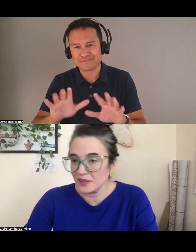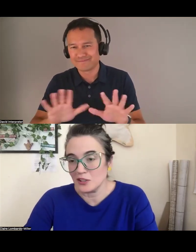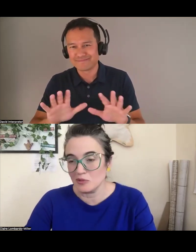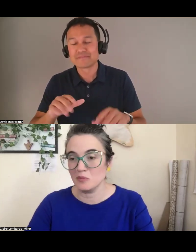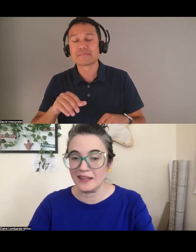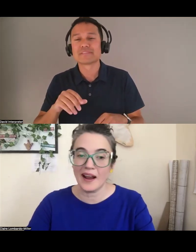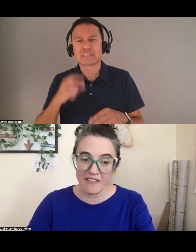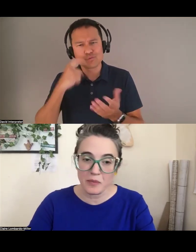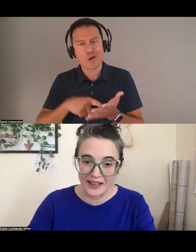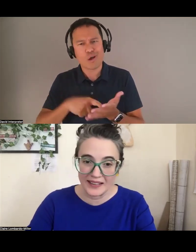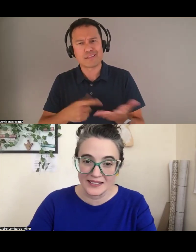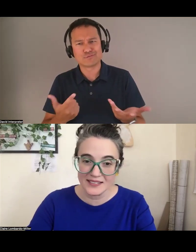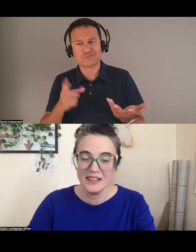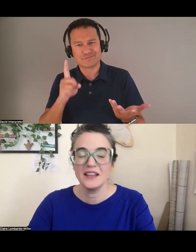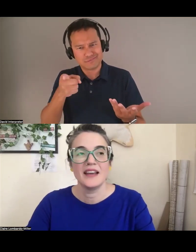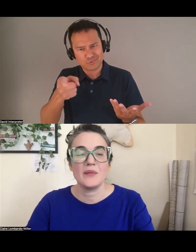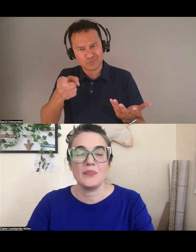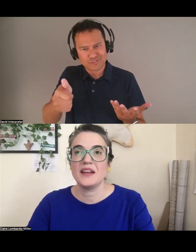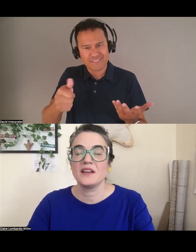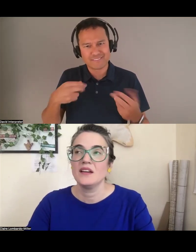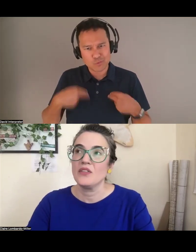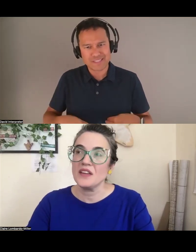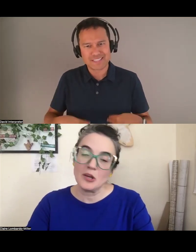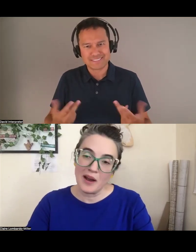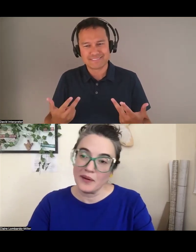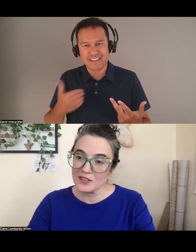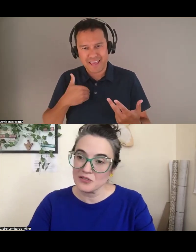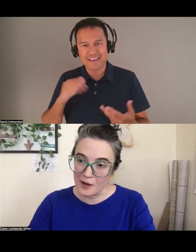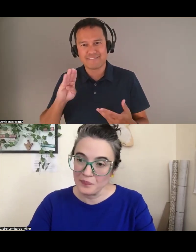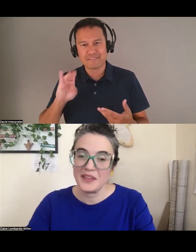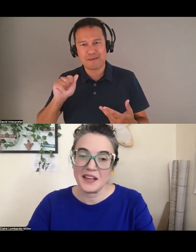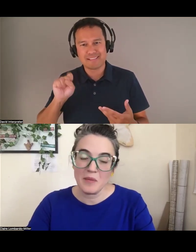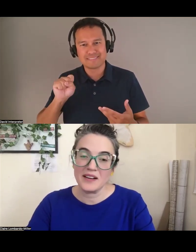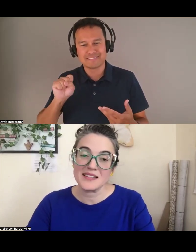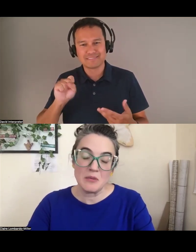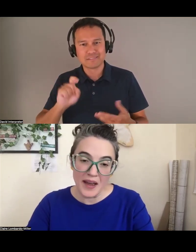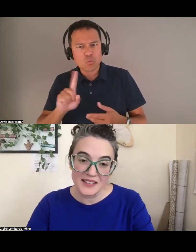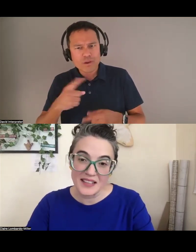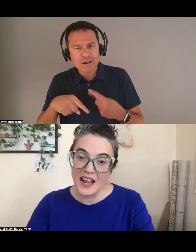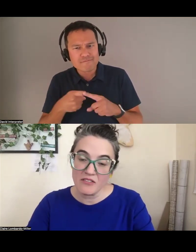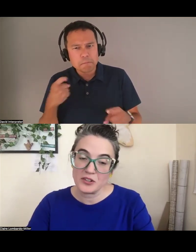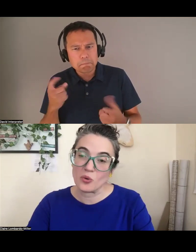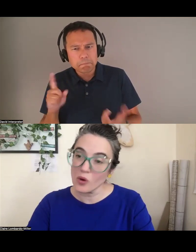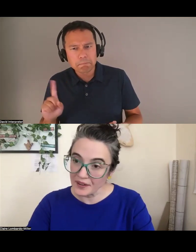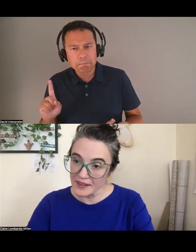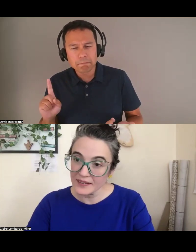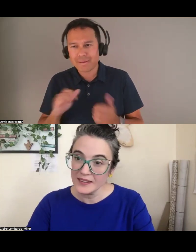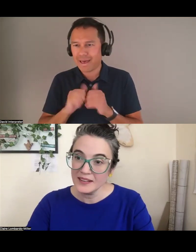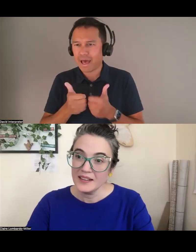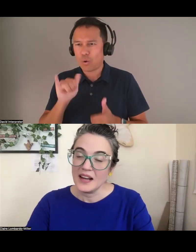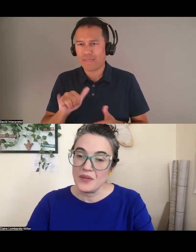living, breathing human being, have bias, and then thinking about where it's from, thinking about its impact it can have on your